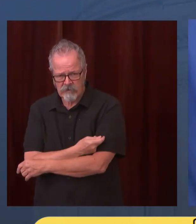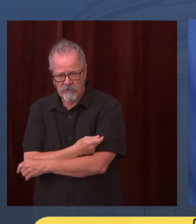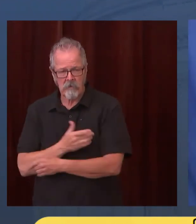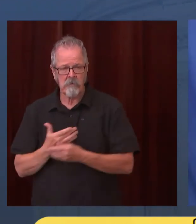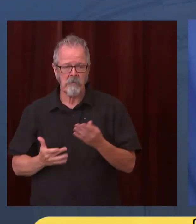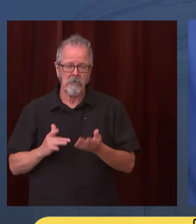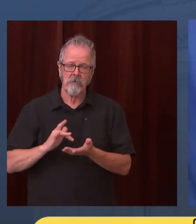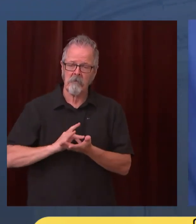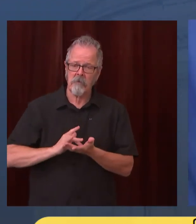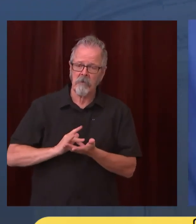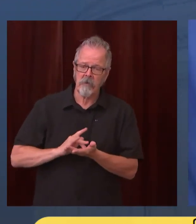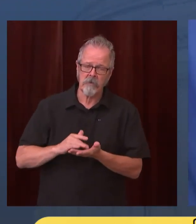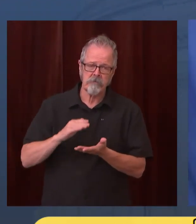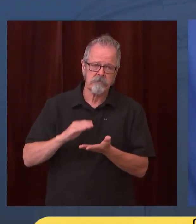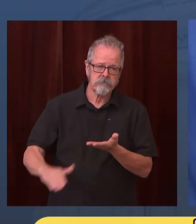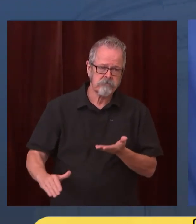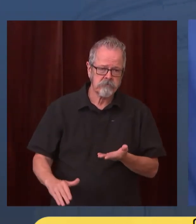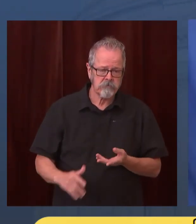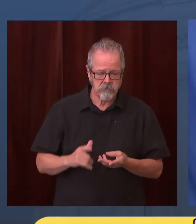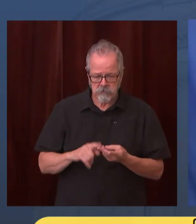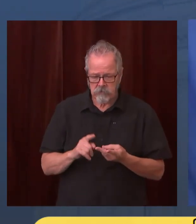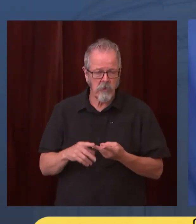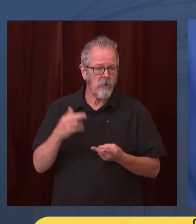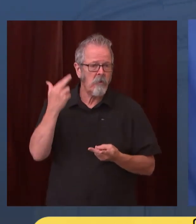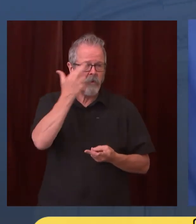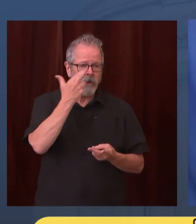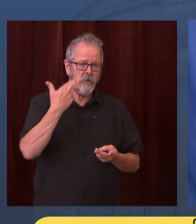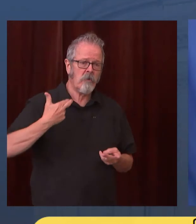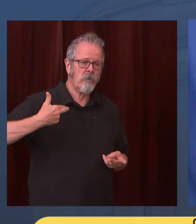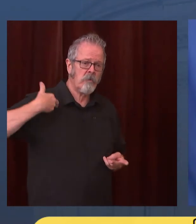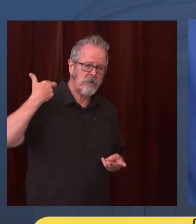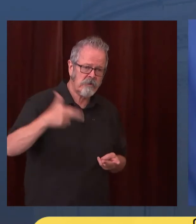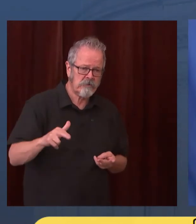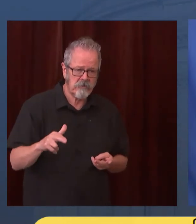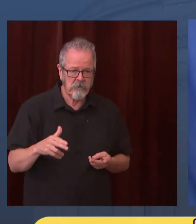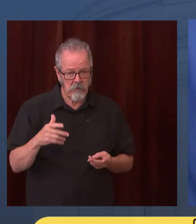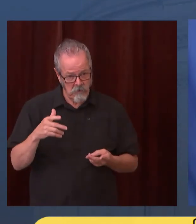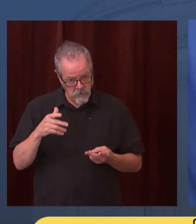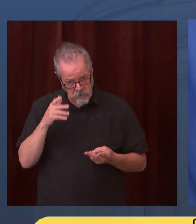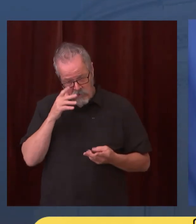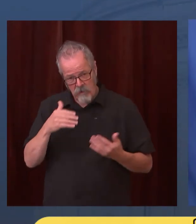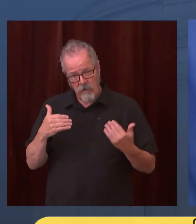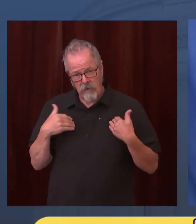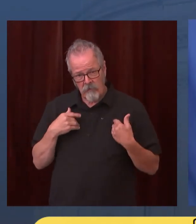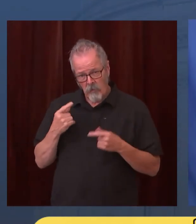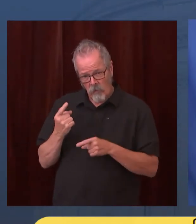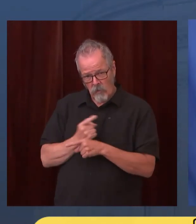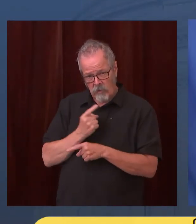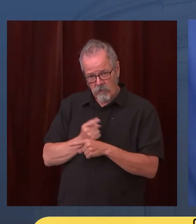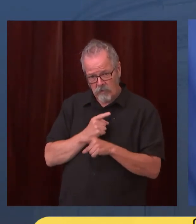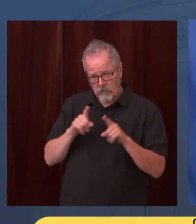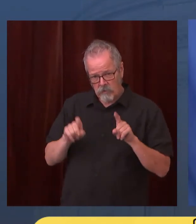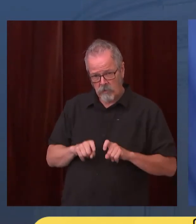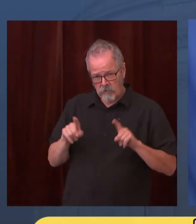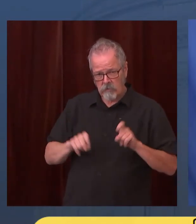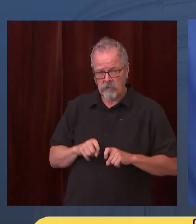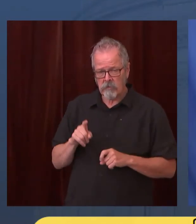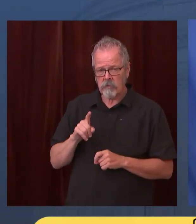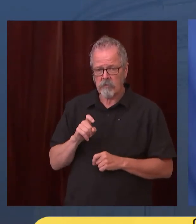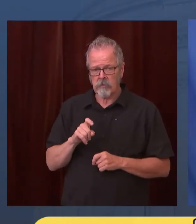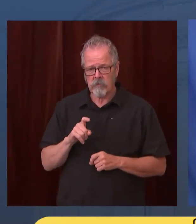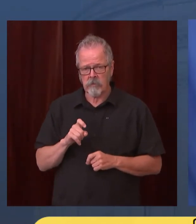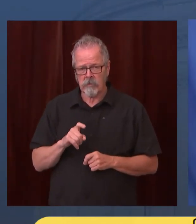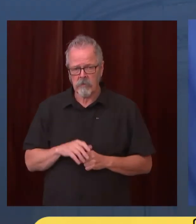will continue working but will not be vaccinated? Not right now, and not all of them will be continuing to work because there